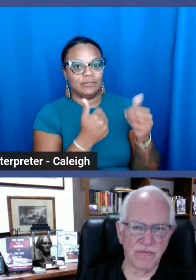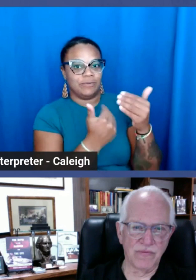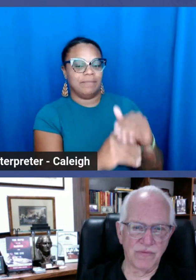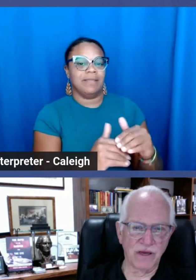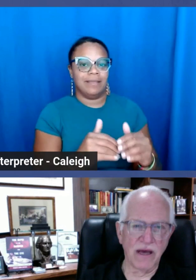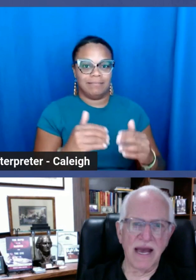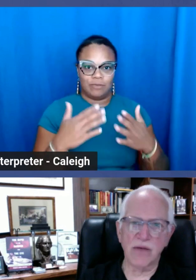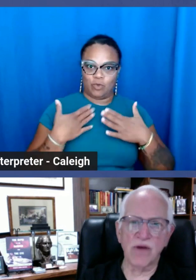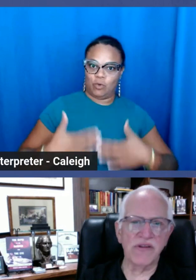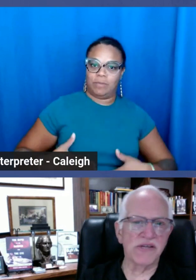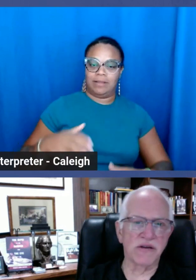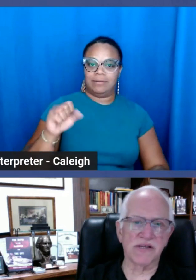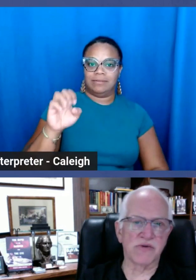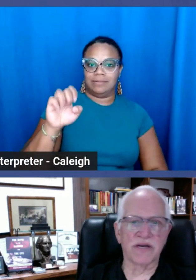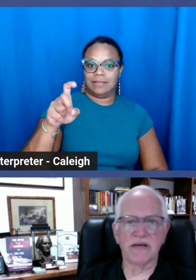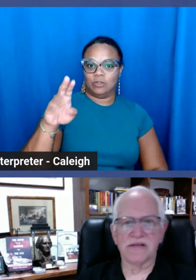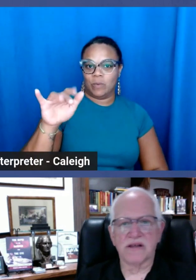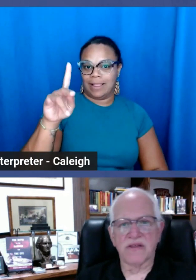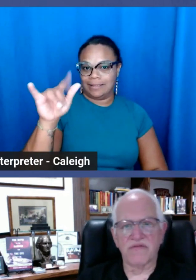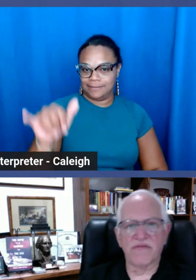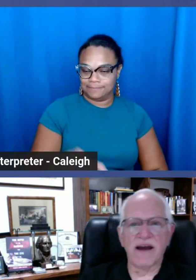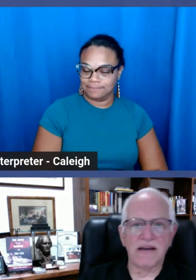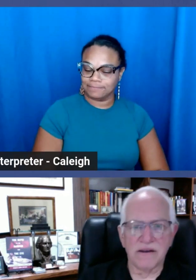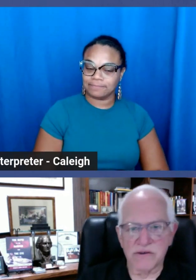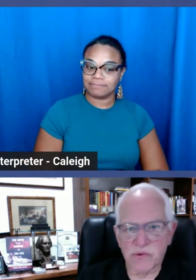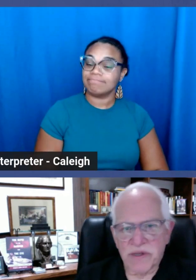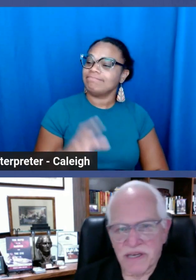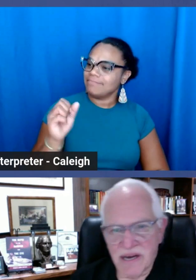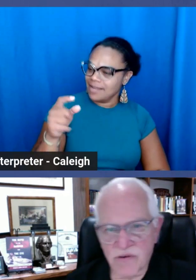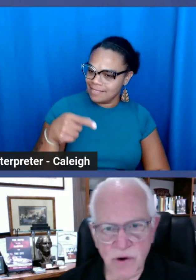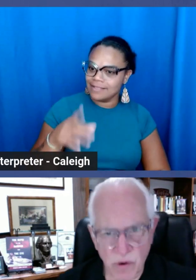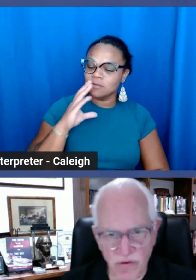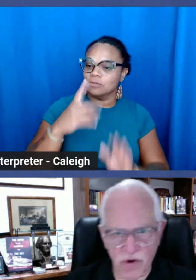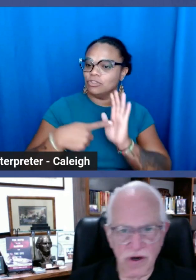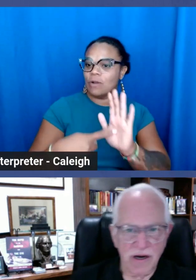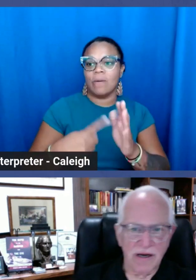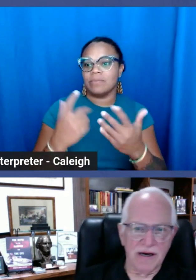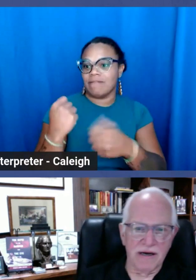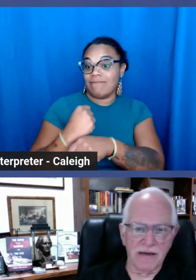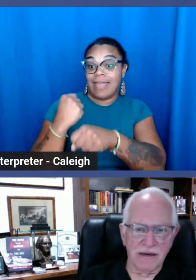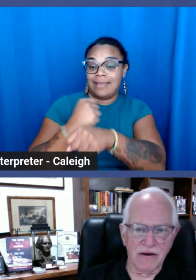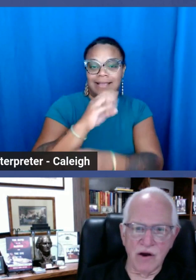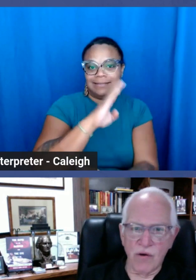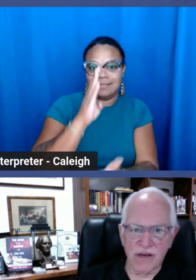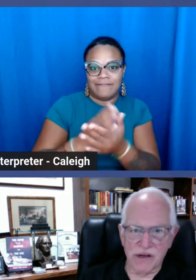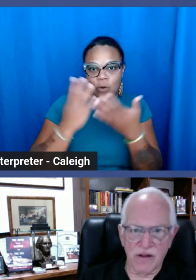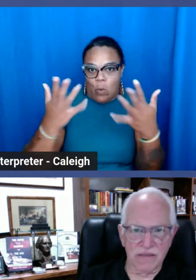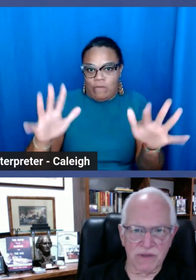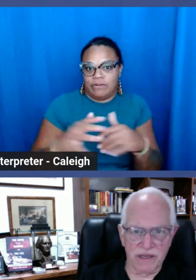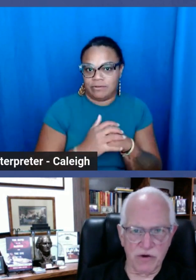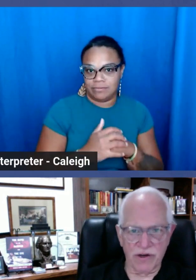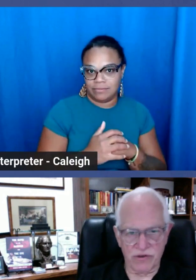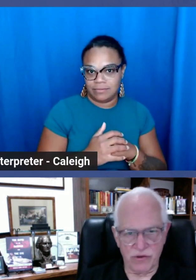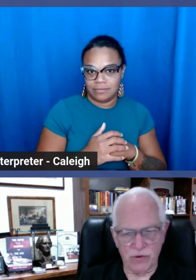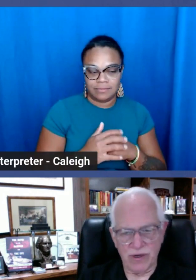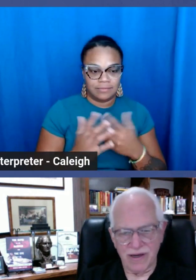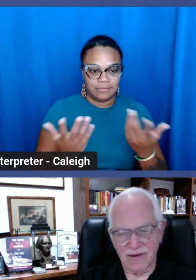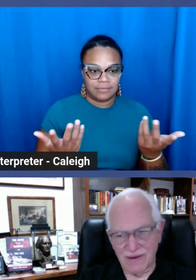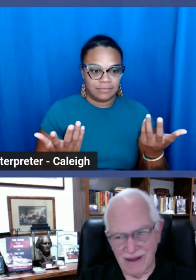manifesting itself. Yeah, and what this illustrates is that the fight is really never over. No one is ultimately